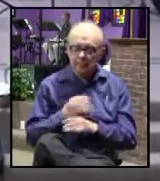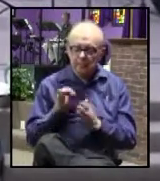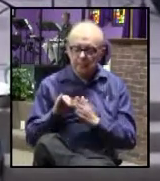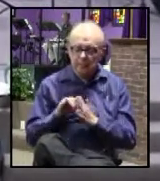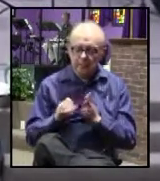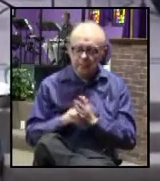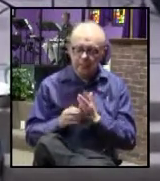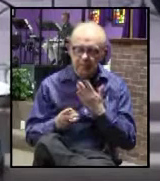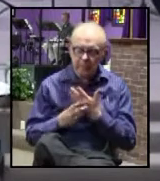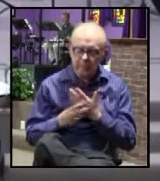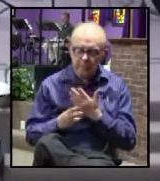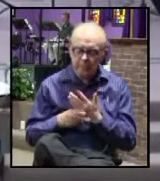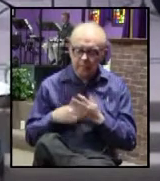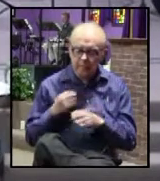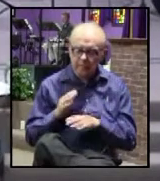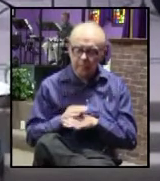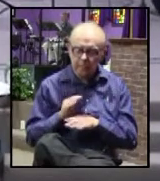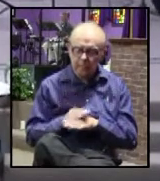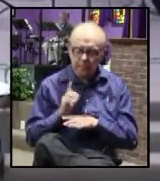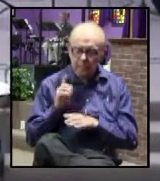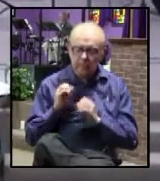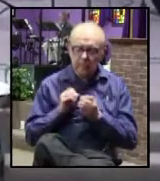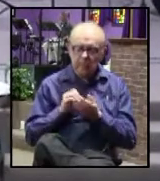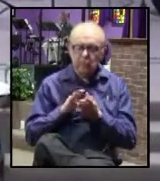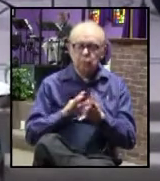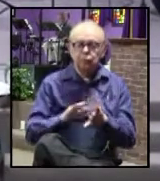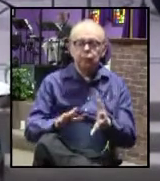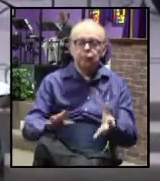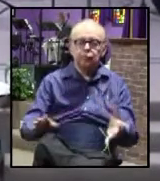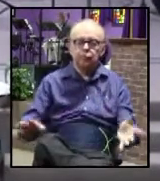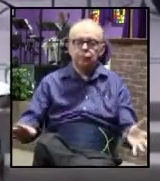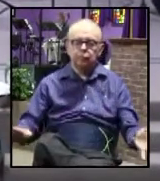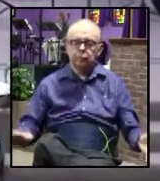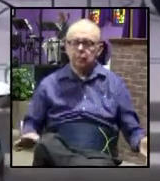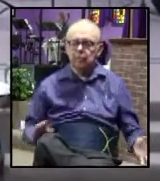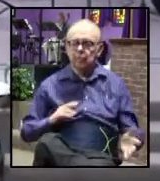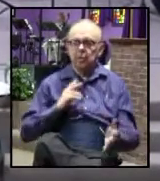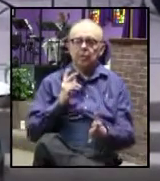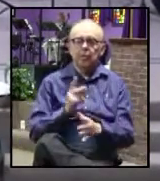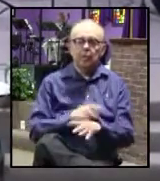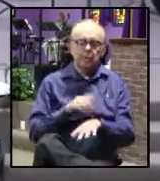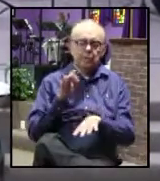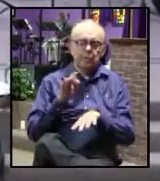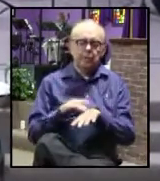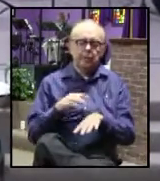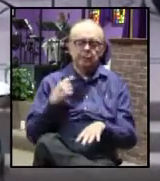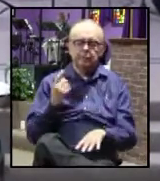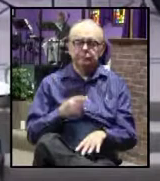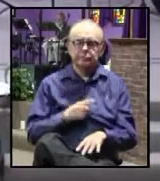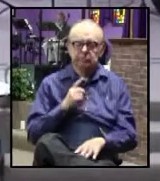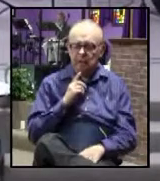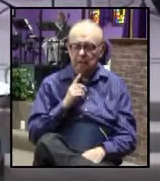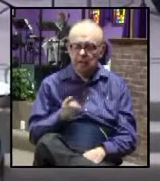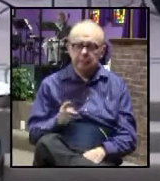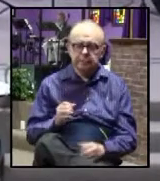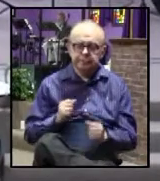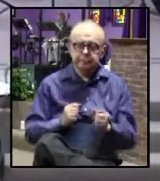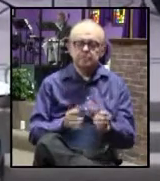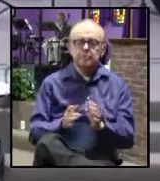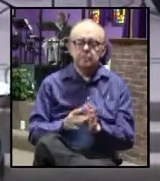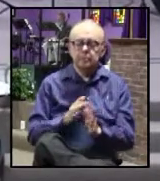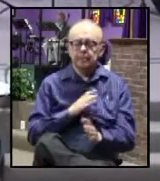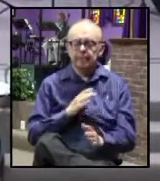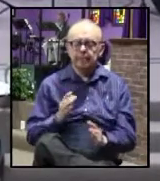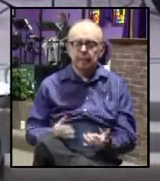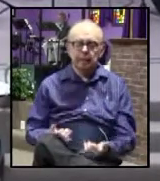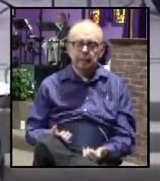is secured, our mission will flow from that, and power will come over us. And that's true as followers of Jesus